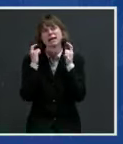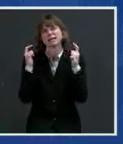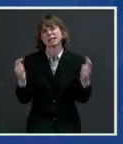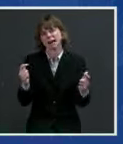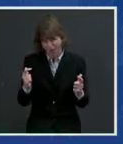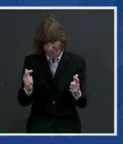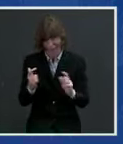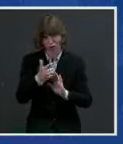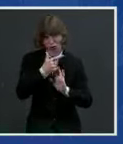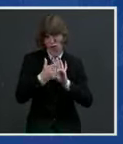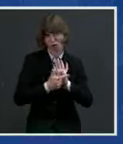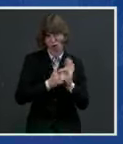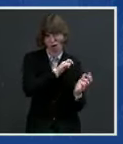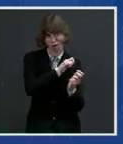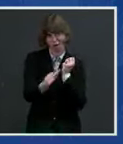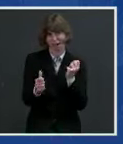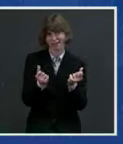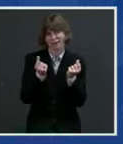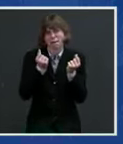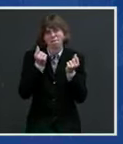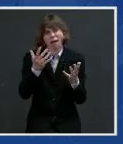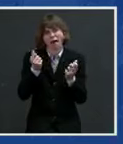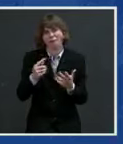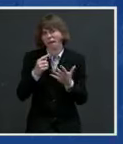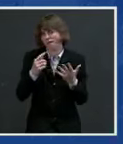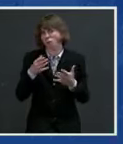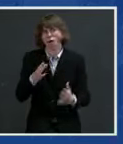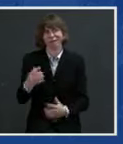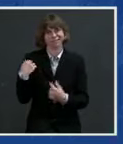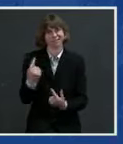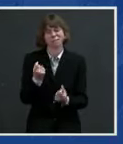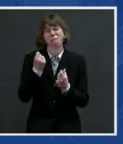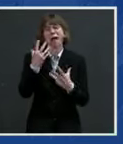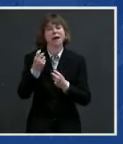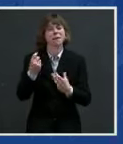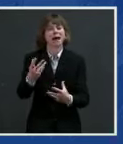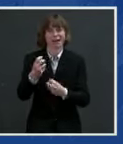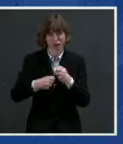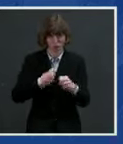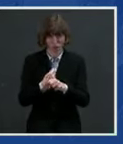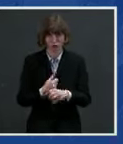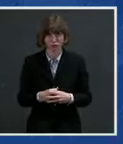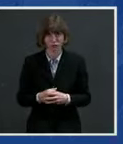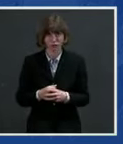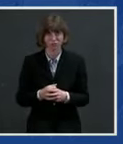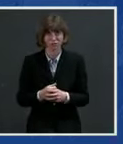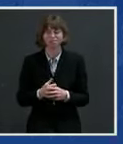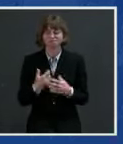ways in decades. And we are just getting